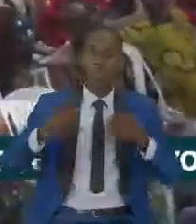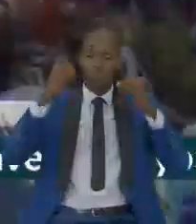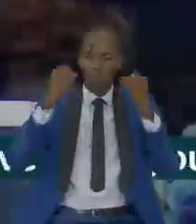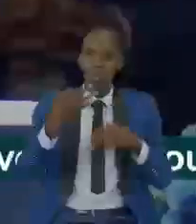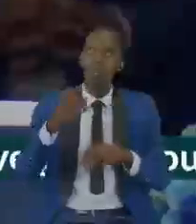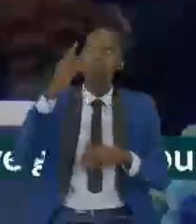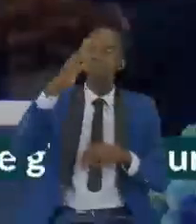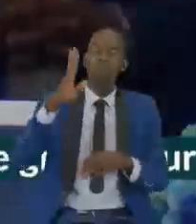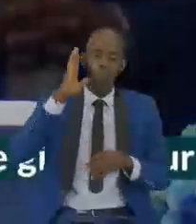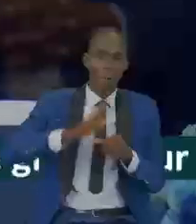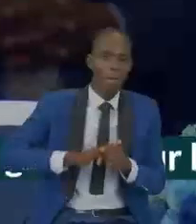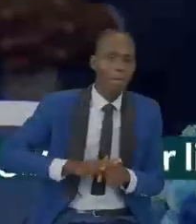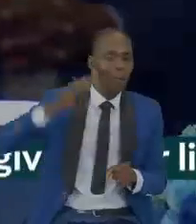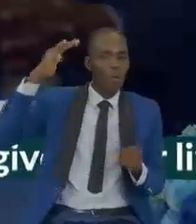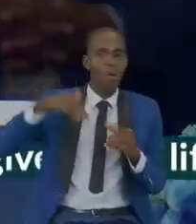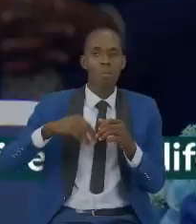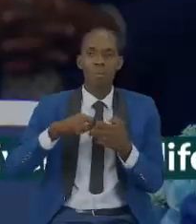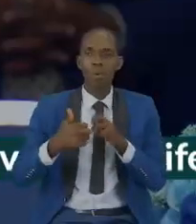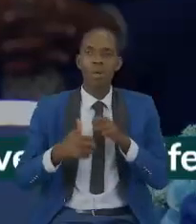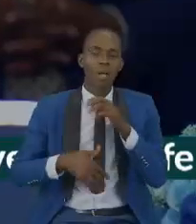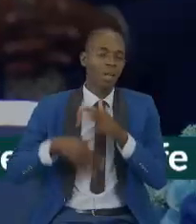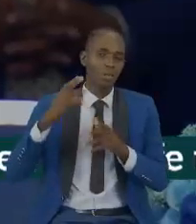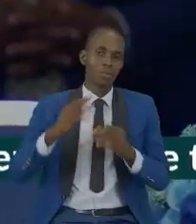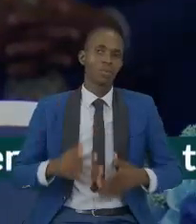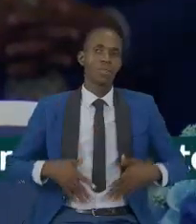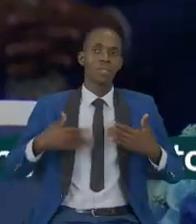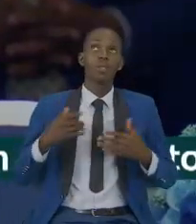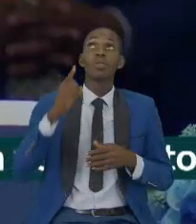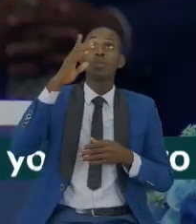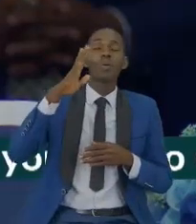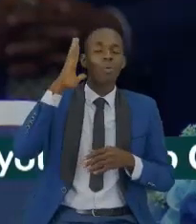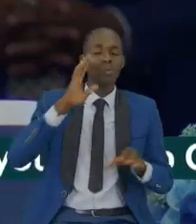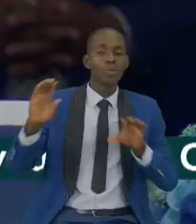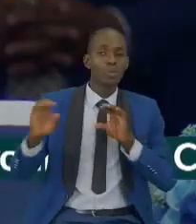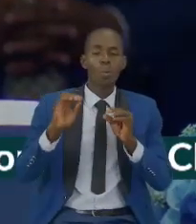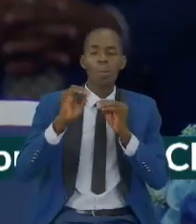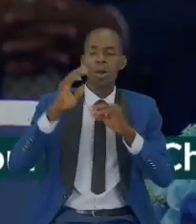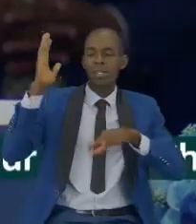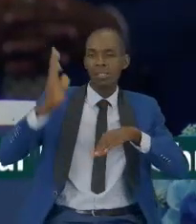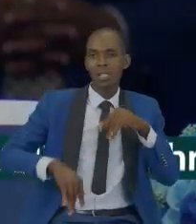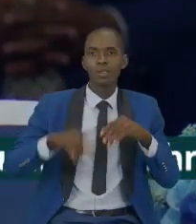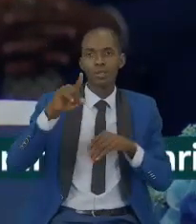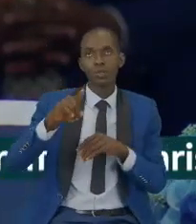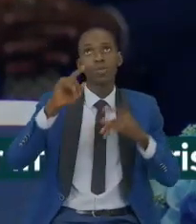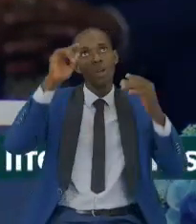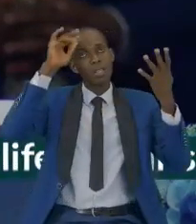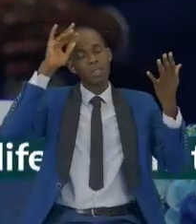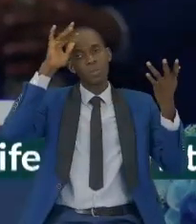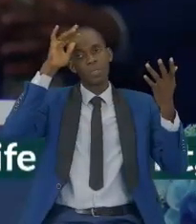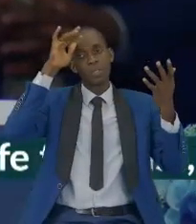tonight. It's going to do beyond your expectation. Right? So please, if